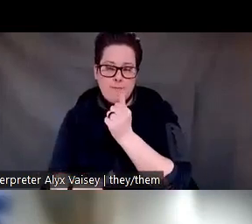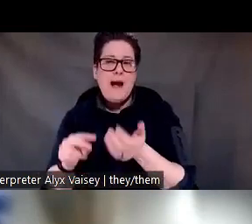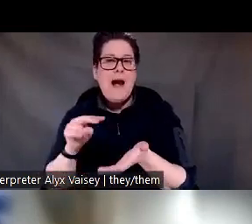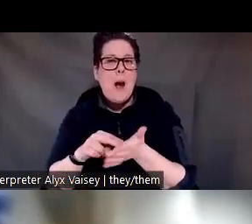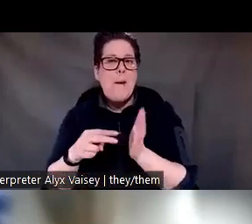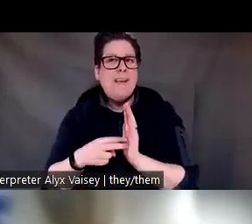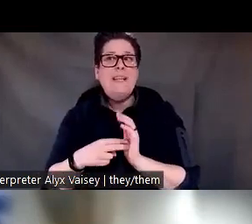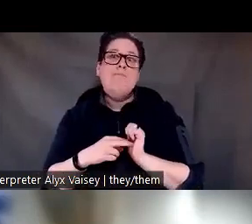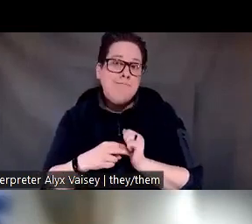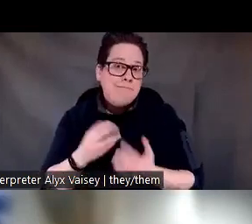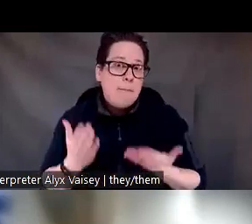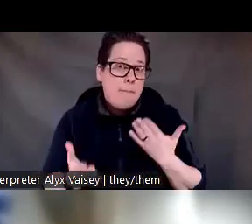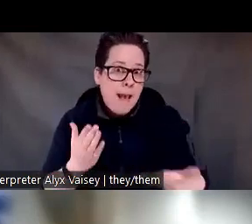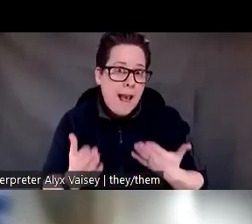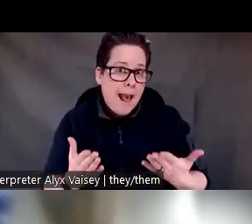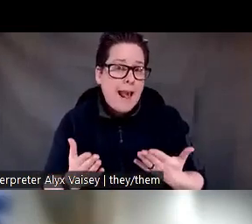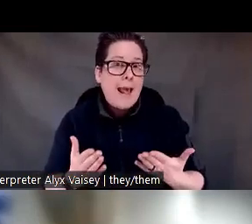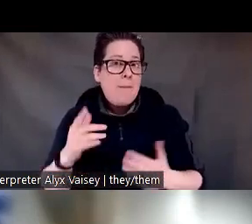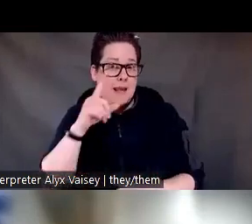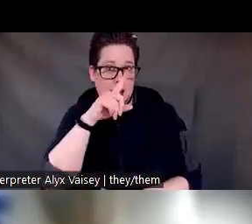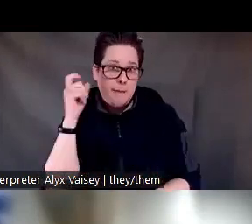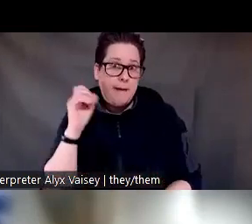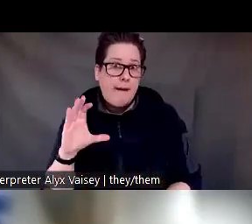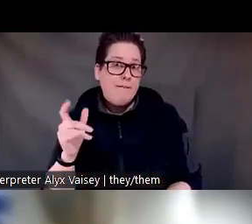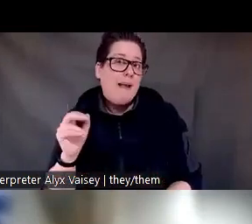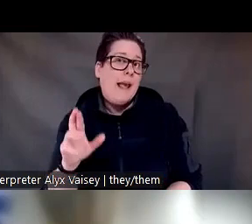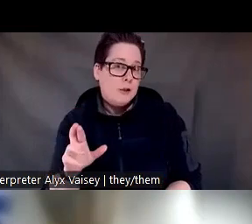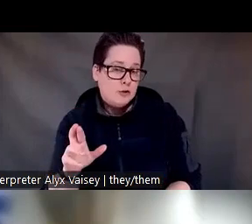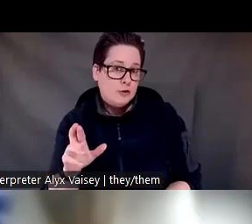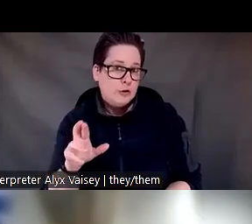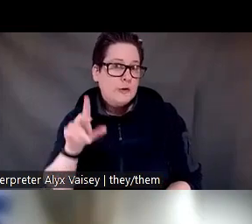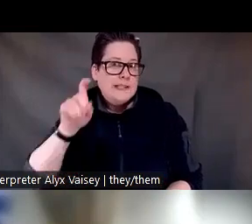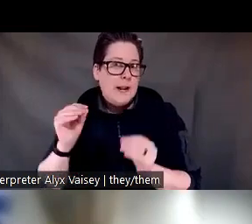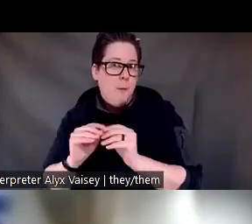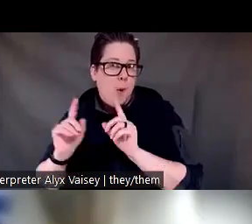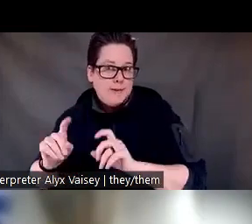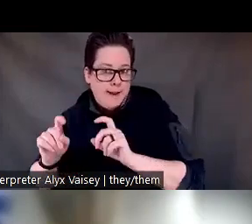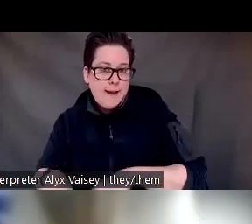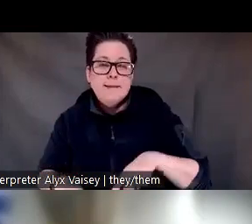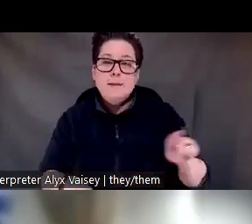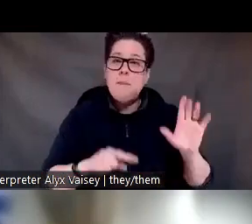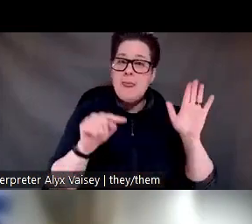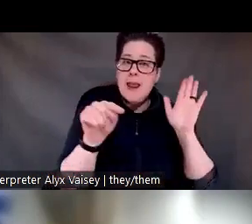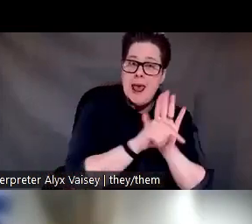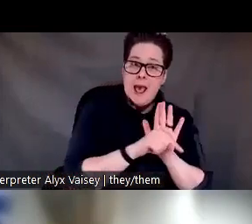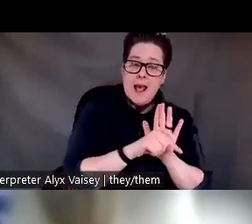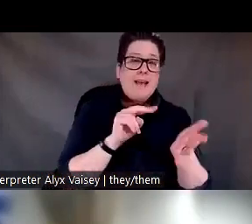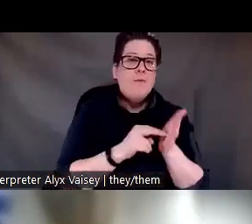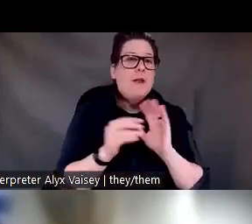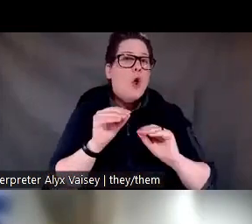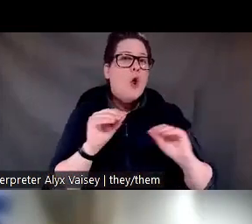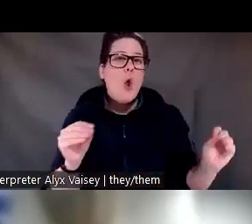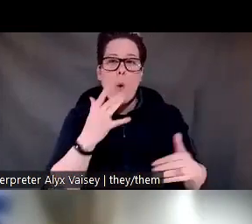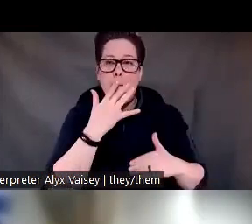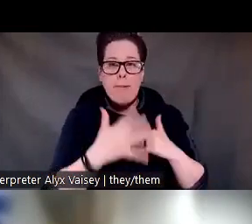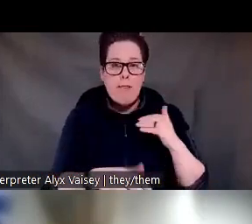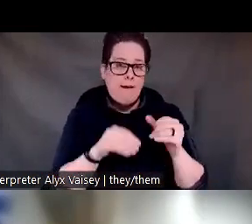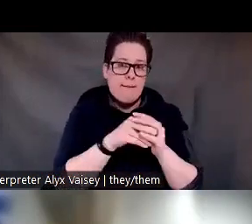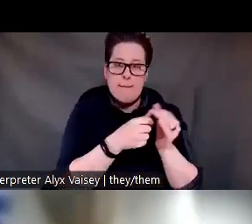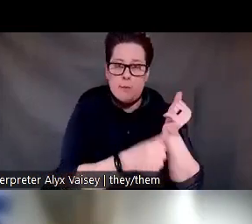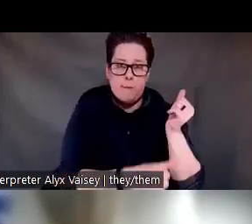there's a possibility that it's due to colorectal cancer. And a negative test means that no blood was detected in the stool.